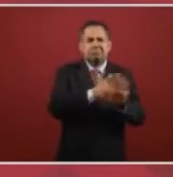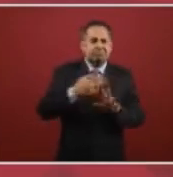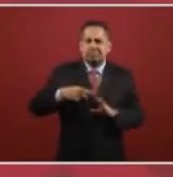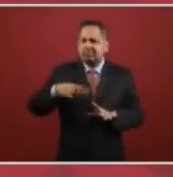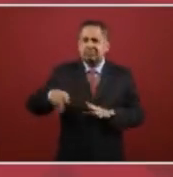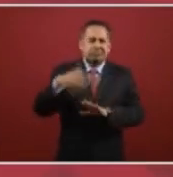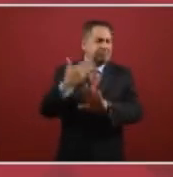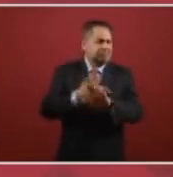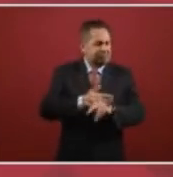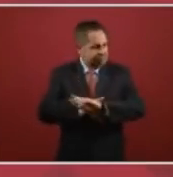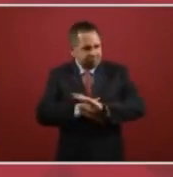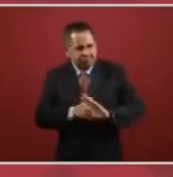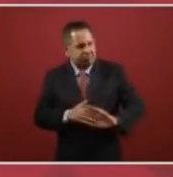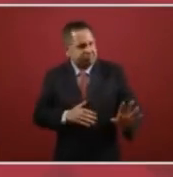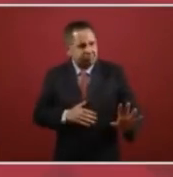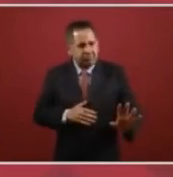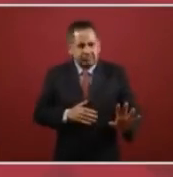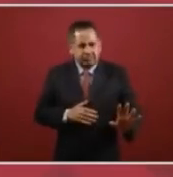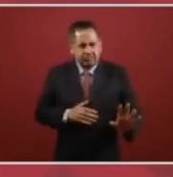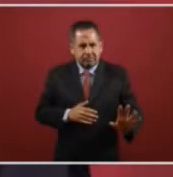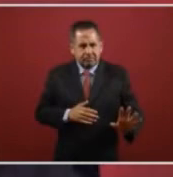affecting the citizens,